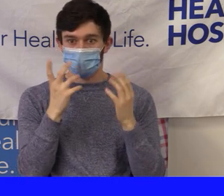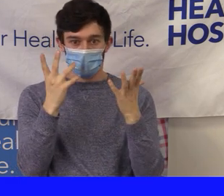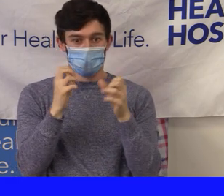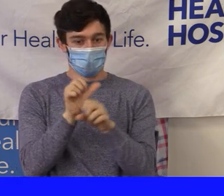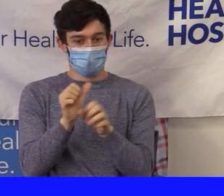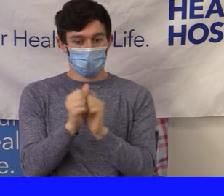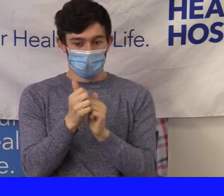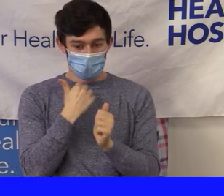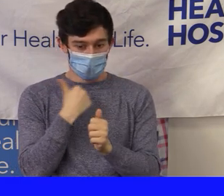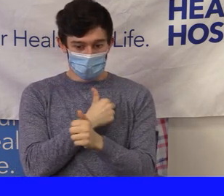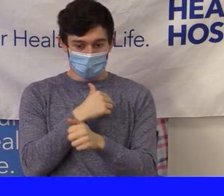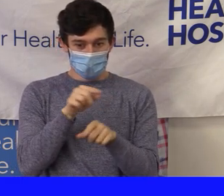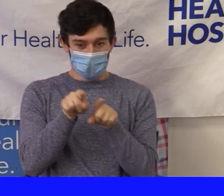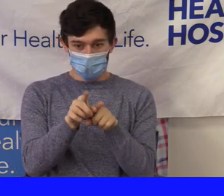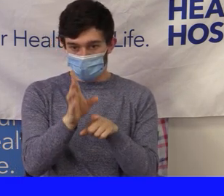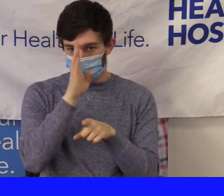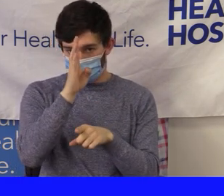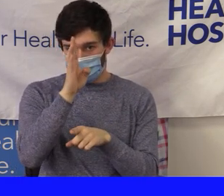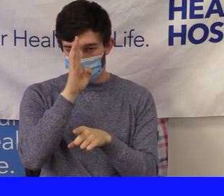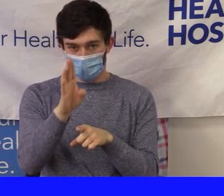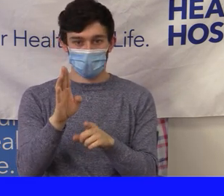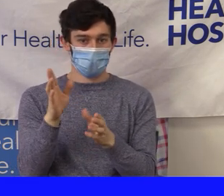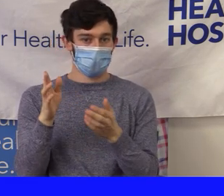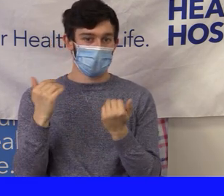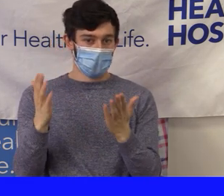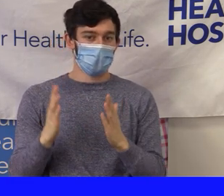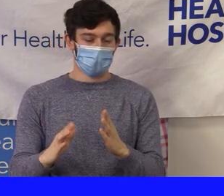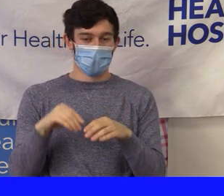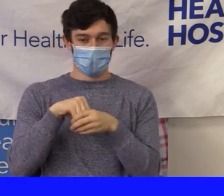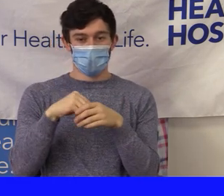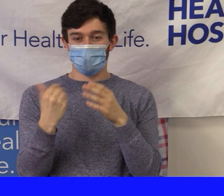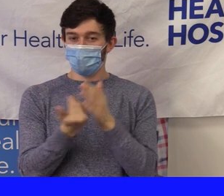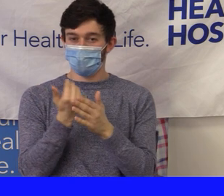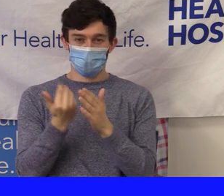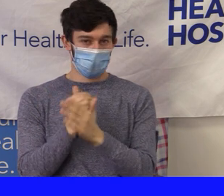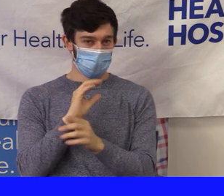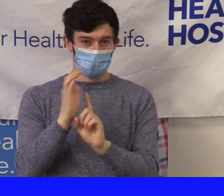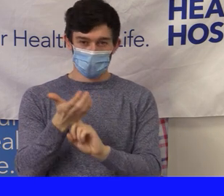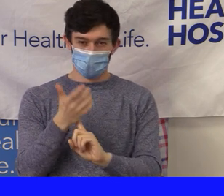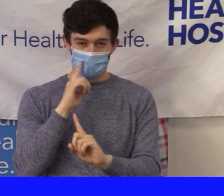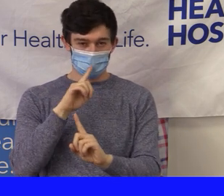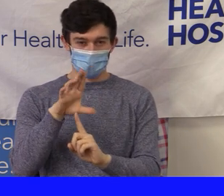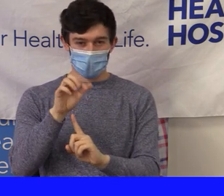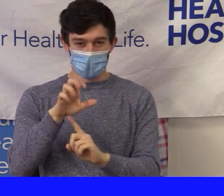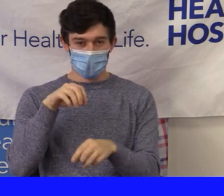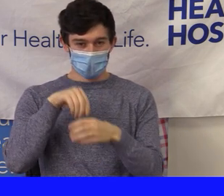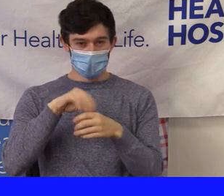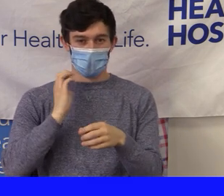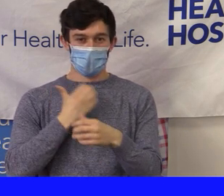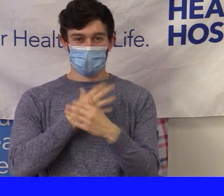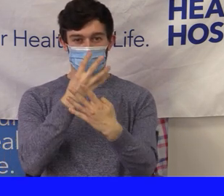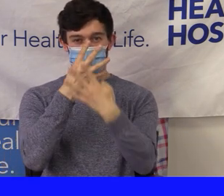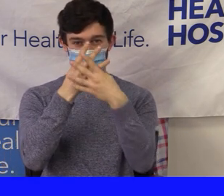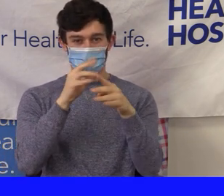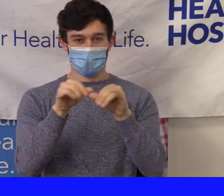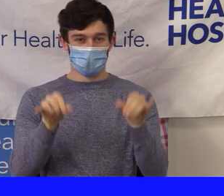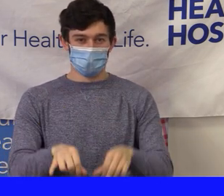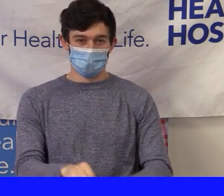with us as direct providers in a new culture of care.